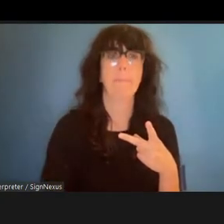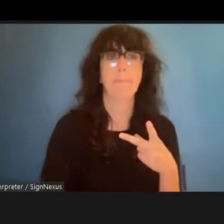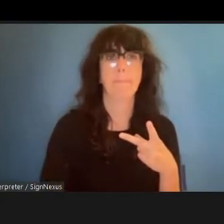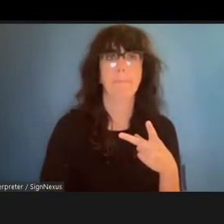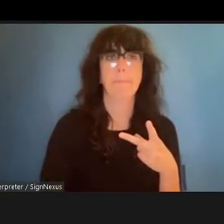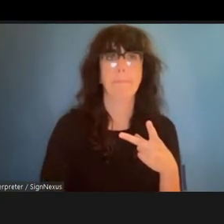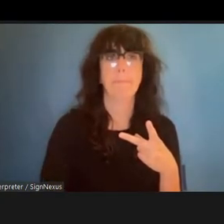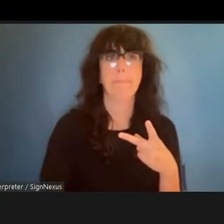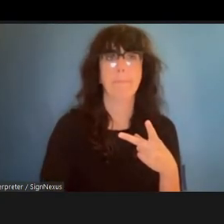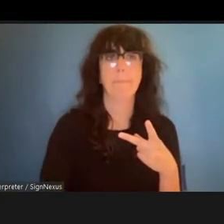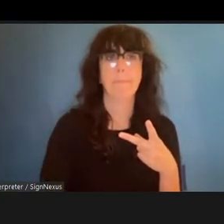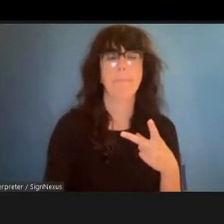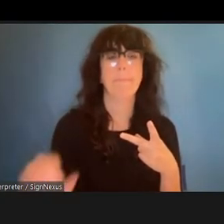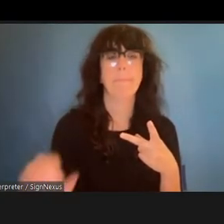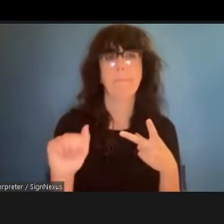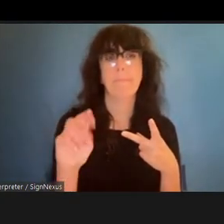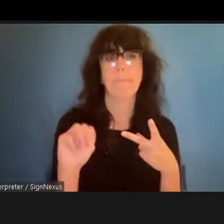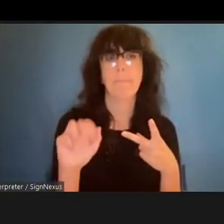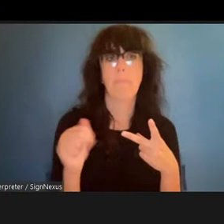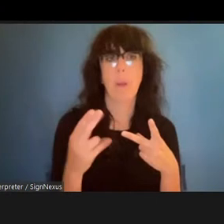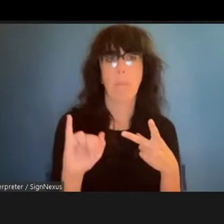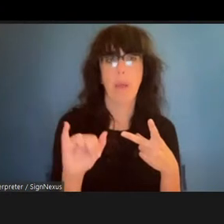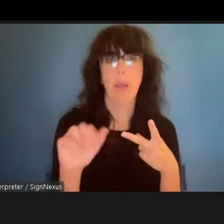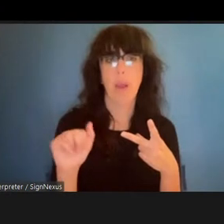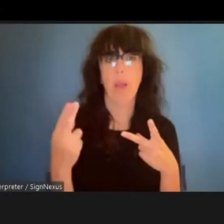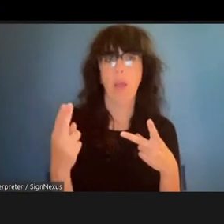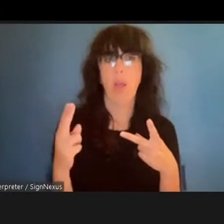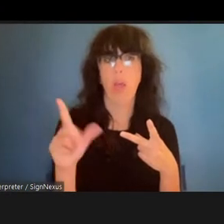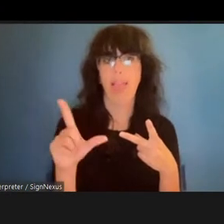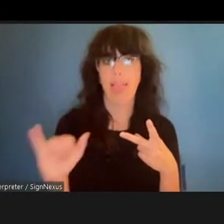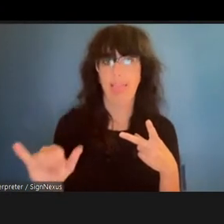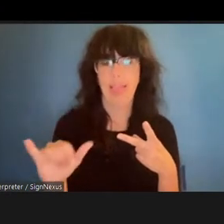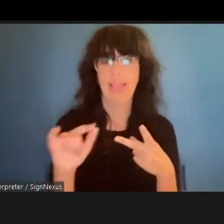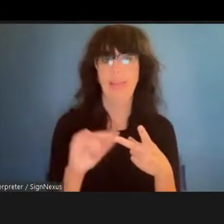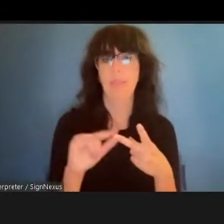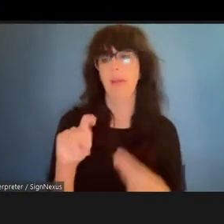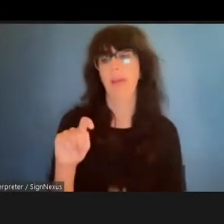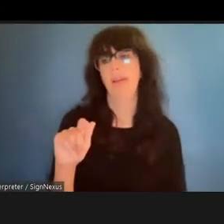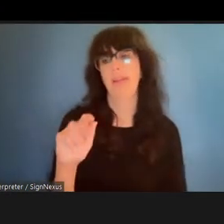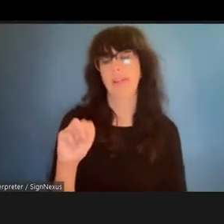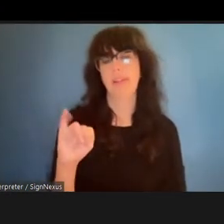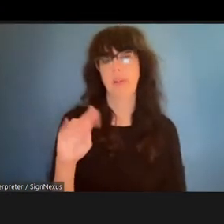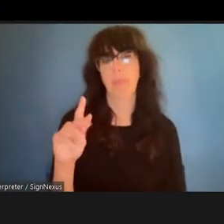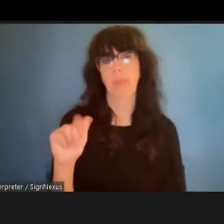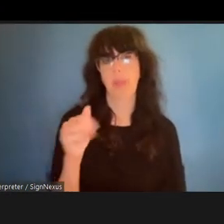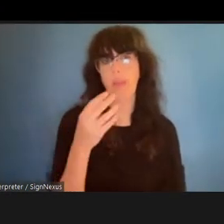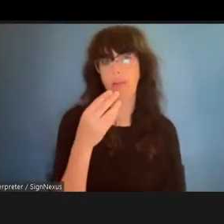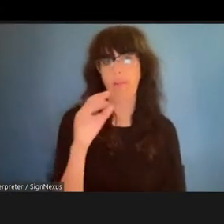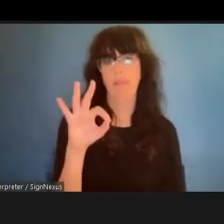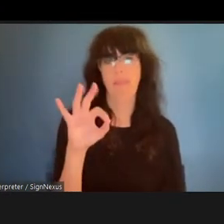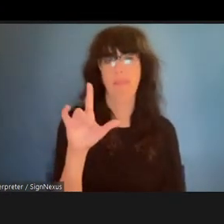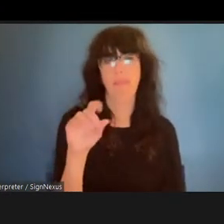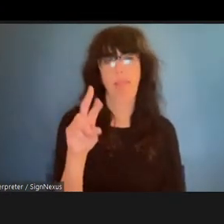the next speaker is ahmad ali followed by tamika flowers ball